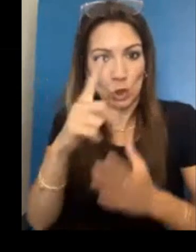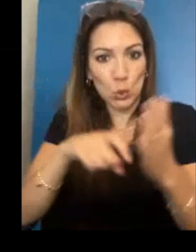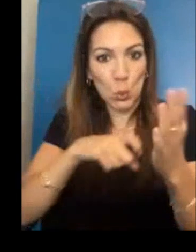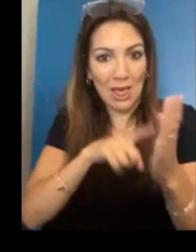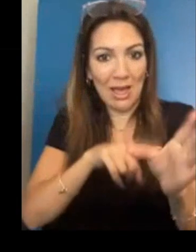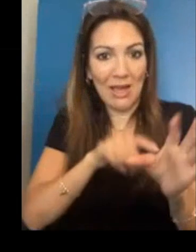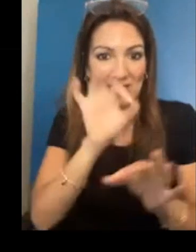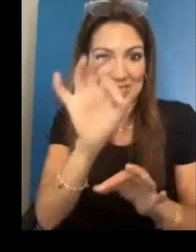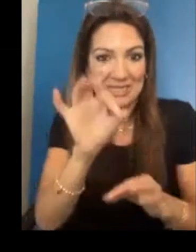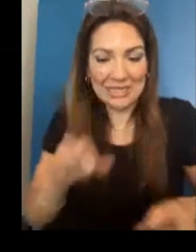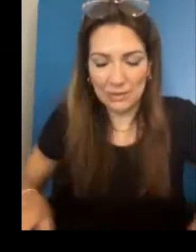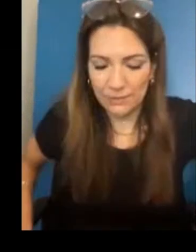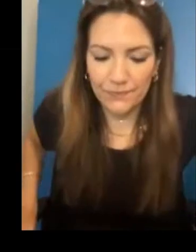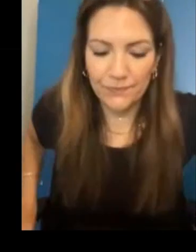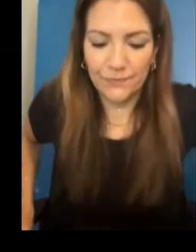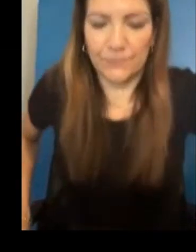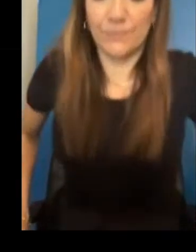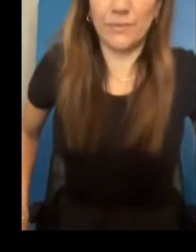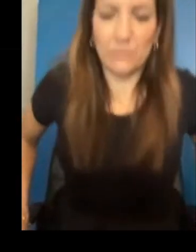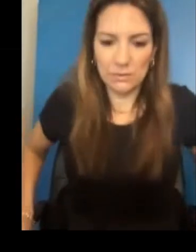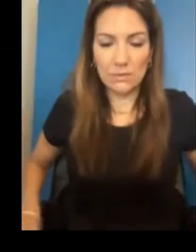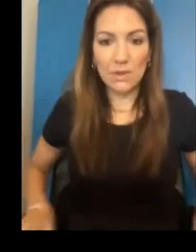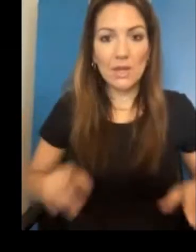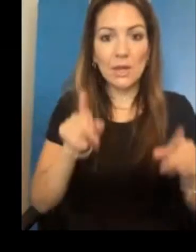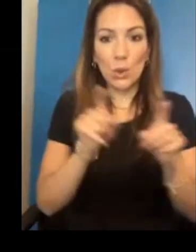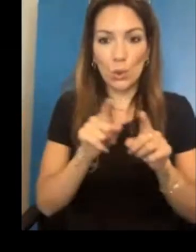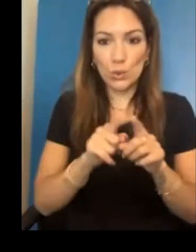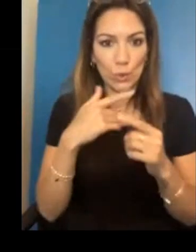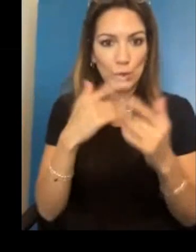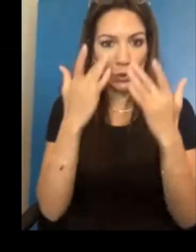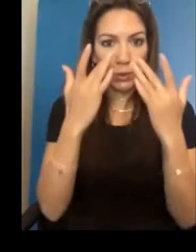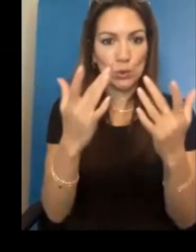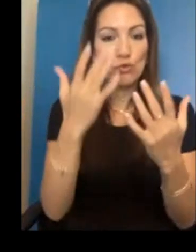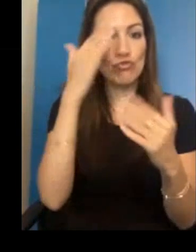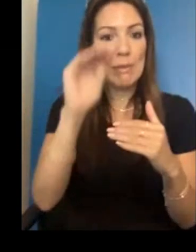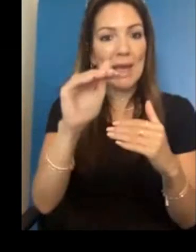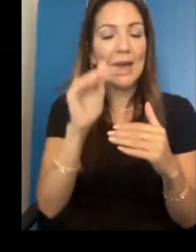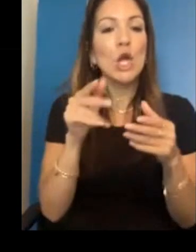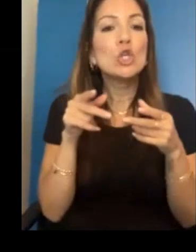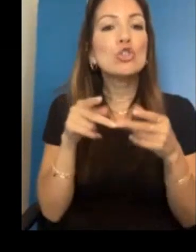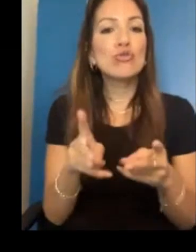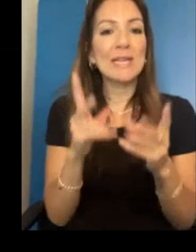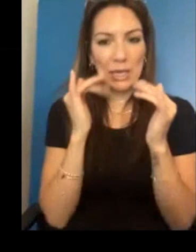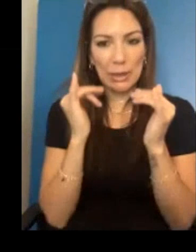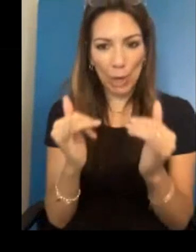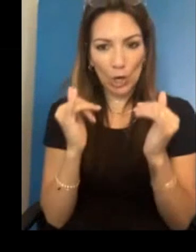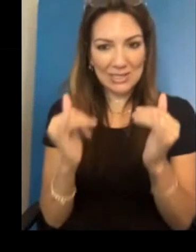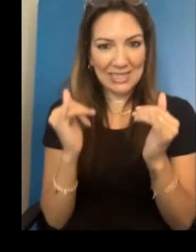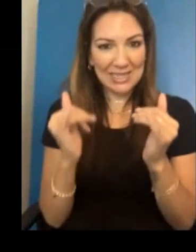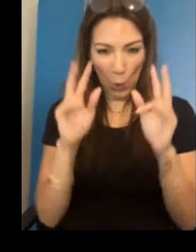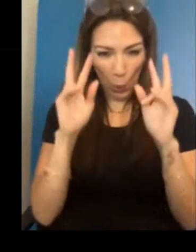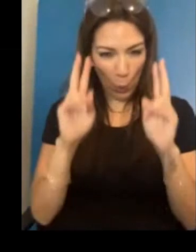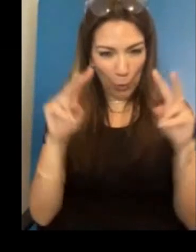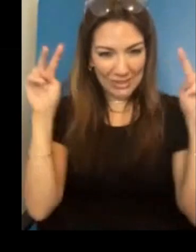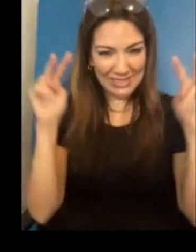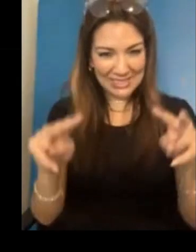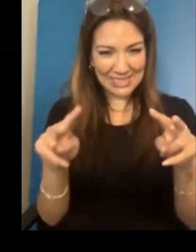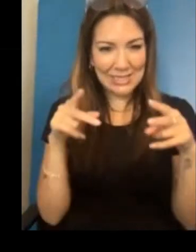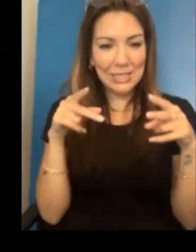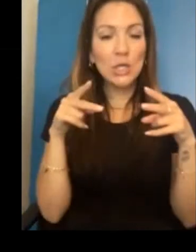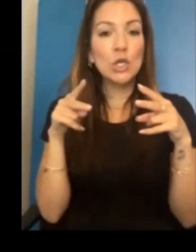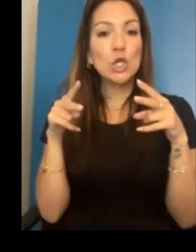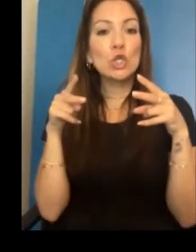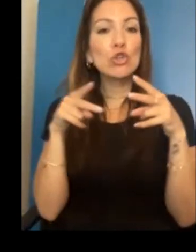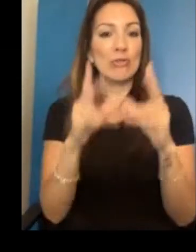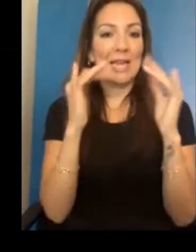And then finally, we also wanted to share a reminder about our summer street party, which I hope you've heard about. We've been promoting it on our social